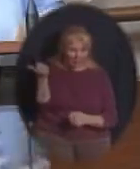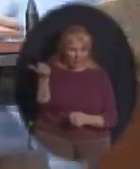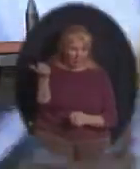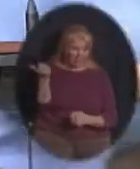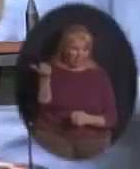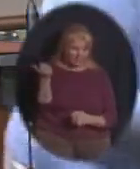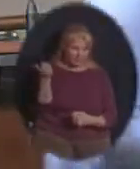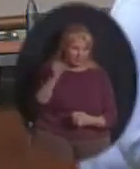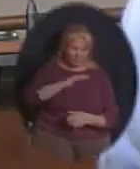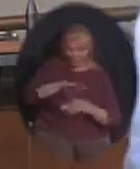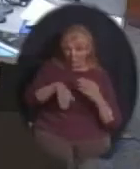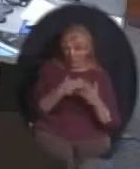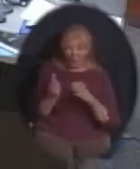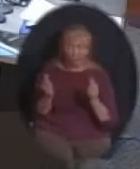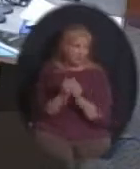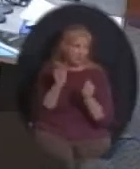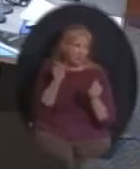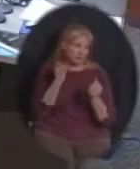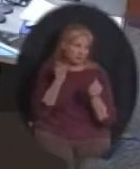much.